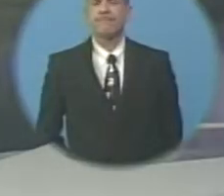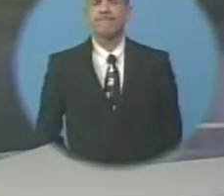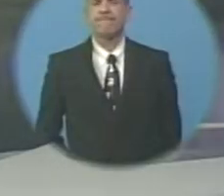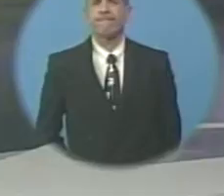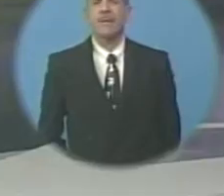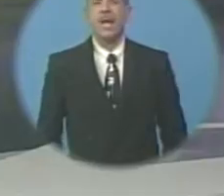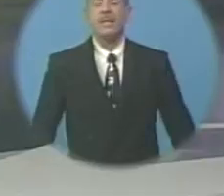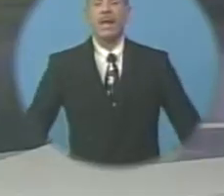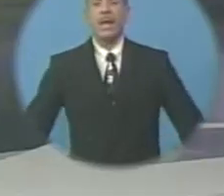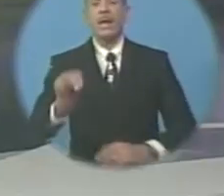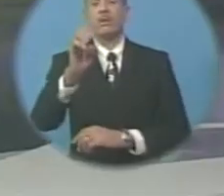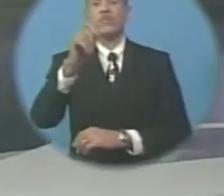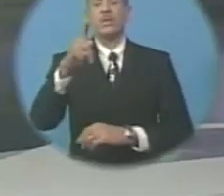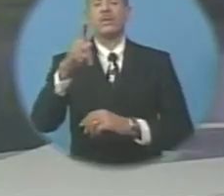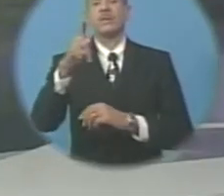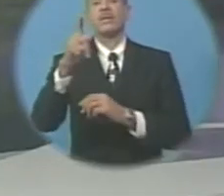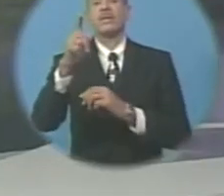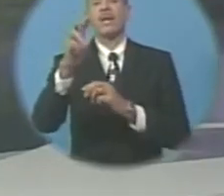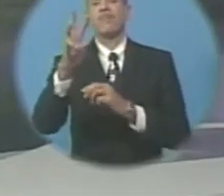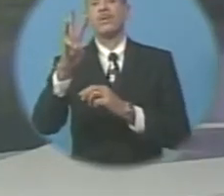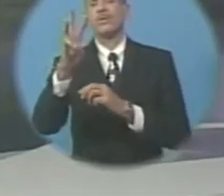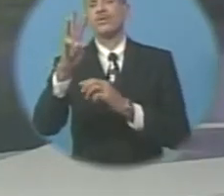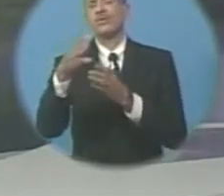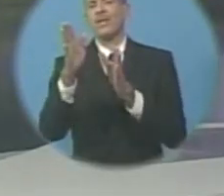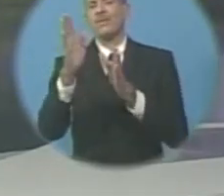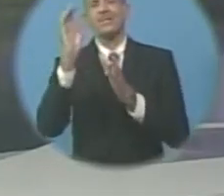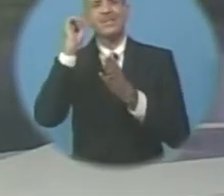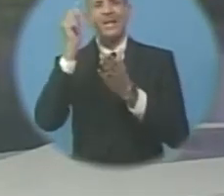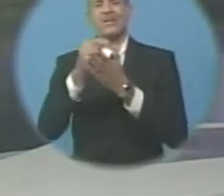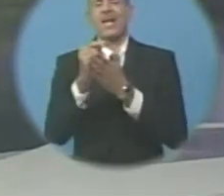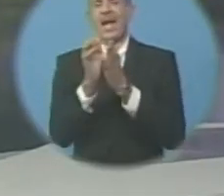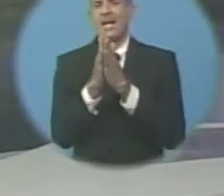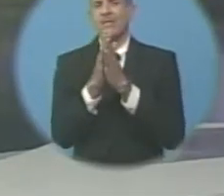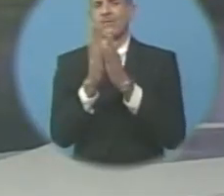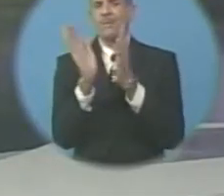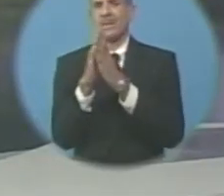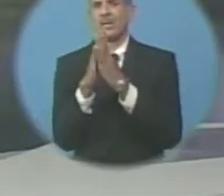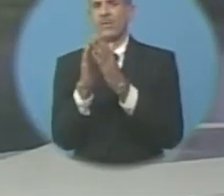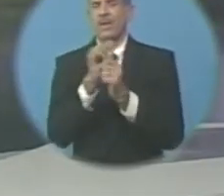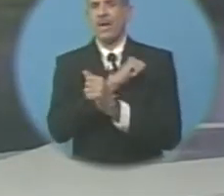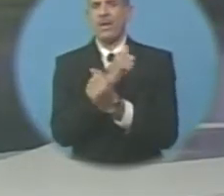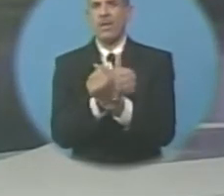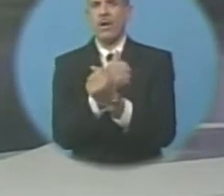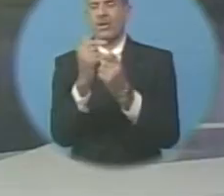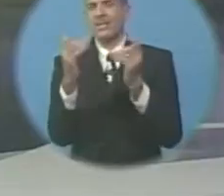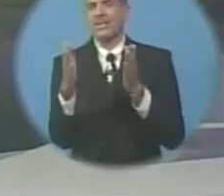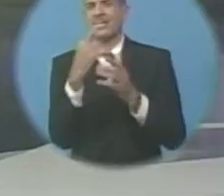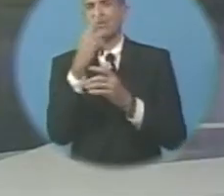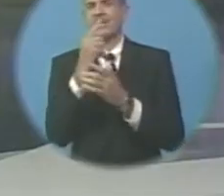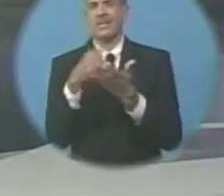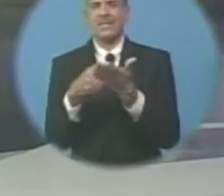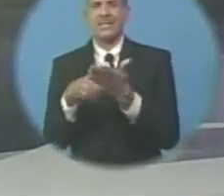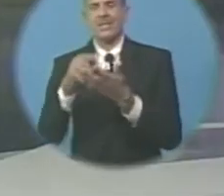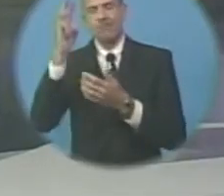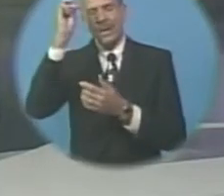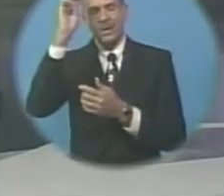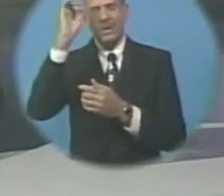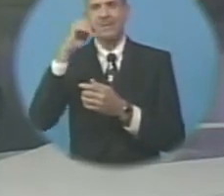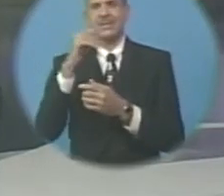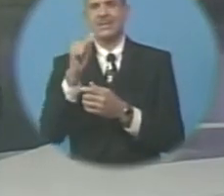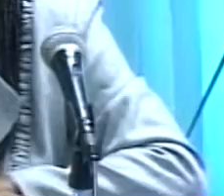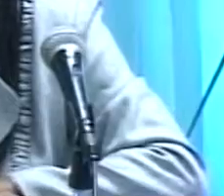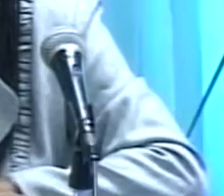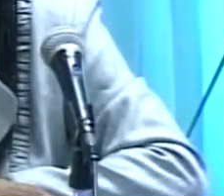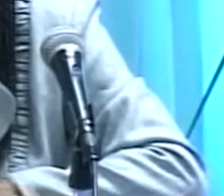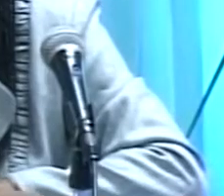The NUPW General Secretary is also calling for a meeting with the relevant authorities to discuss Mr. McDowell's status. Mr.